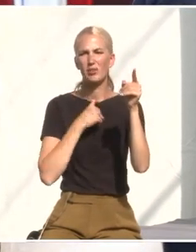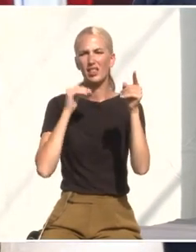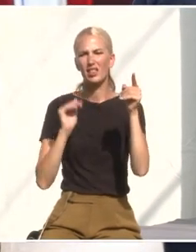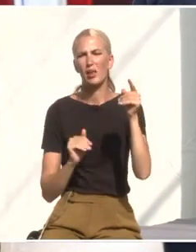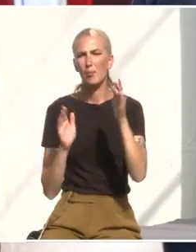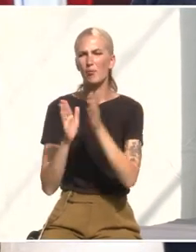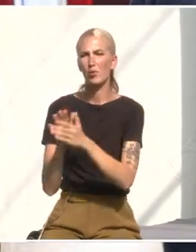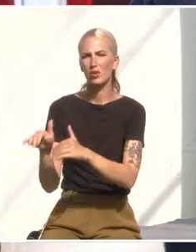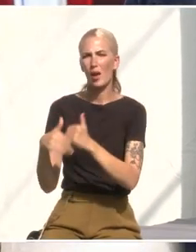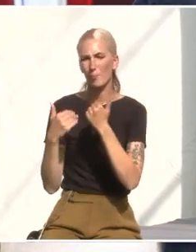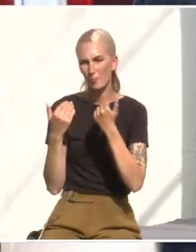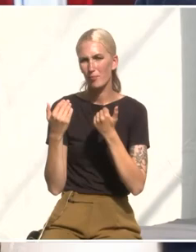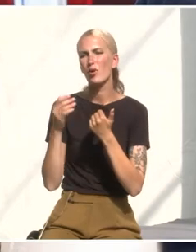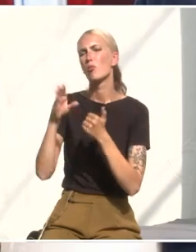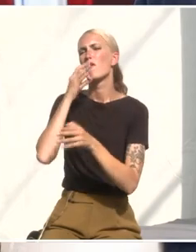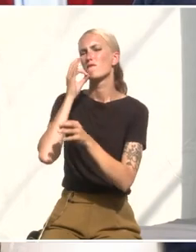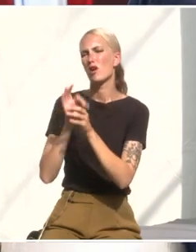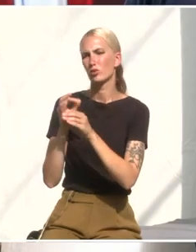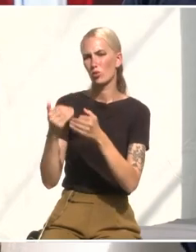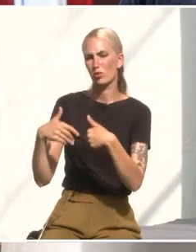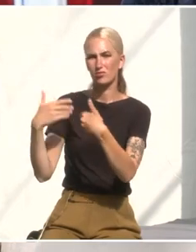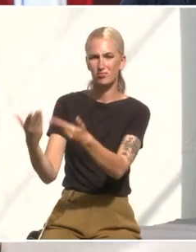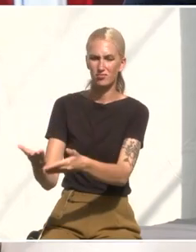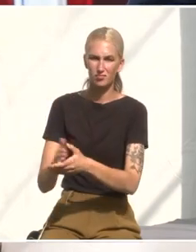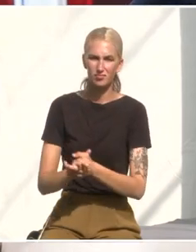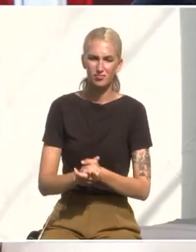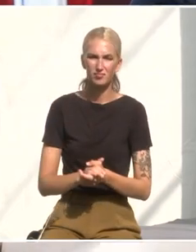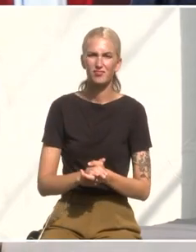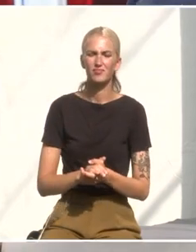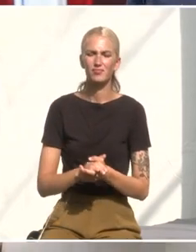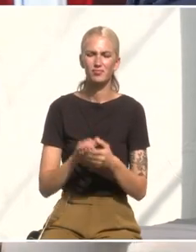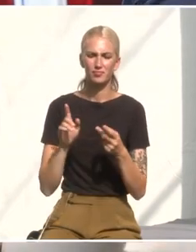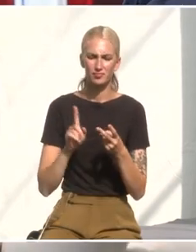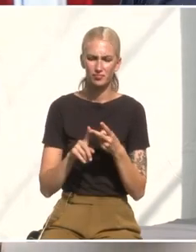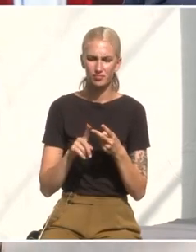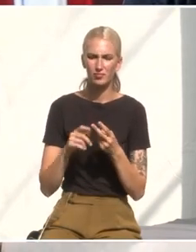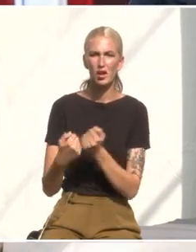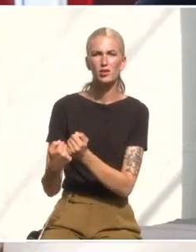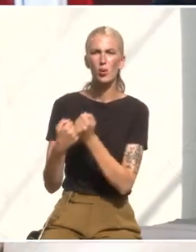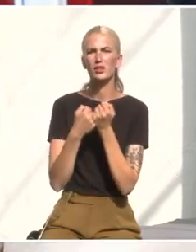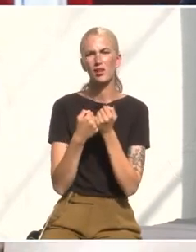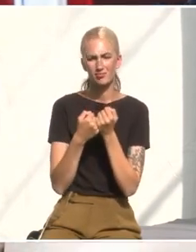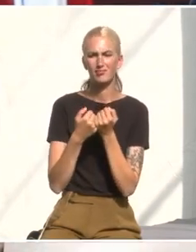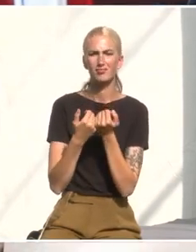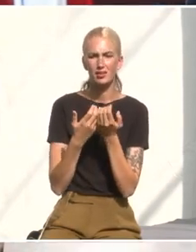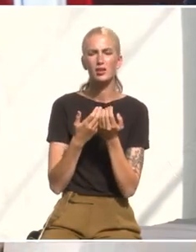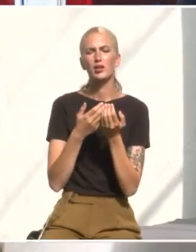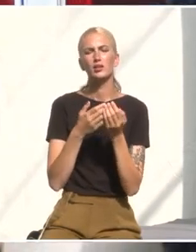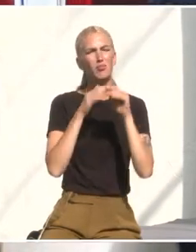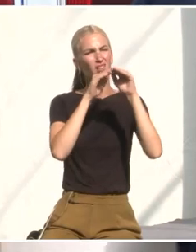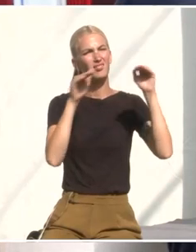The other thing is support. I can't reach for the top shelf, support me in finding a way to get